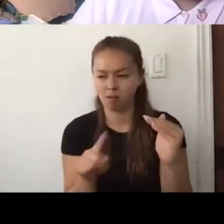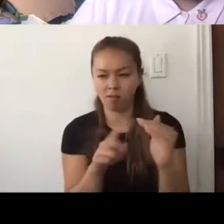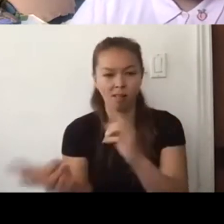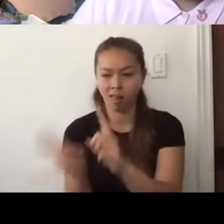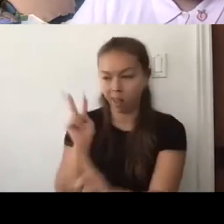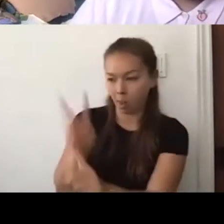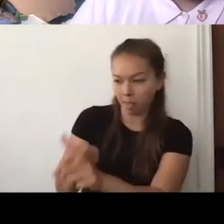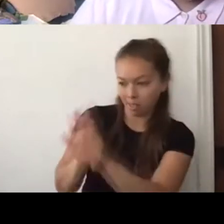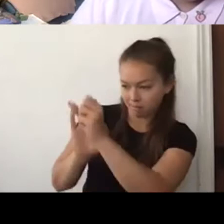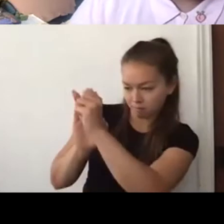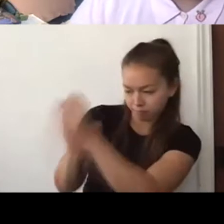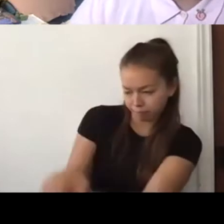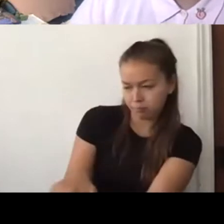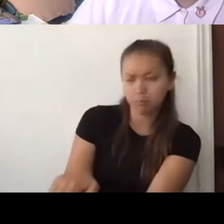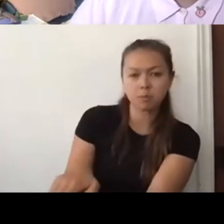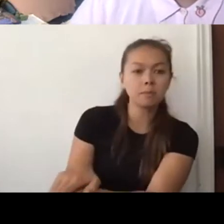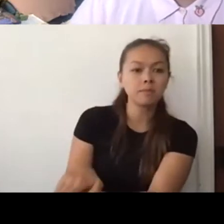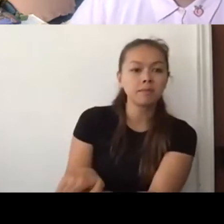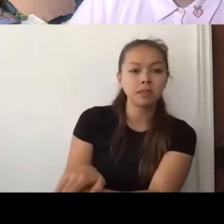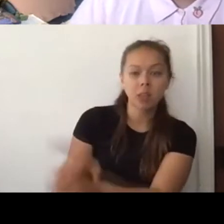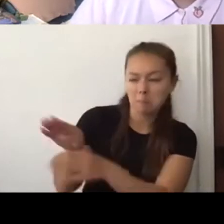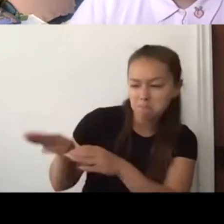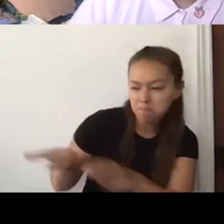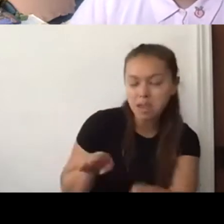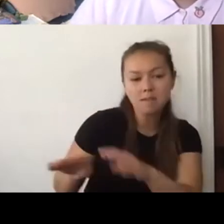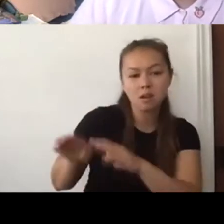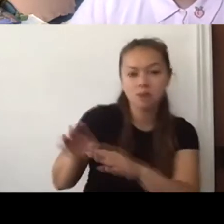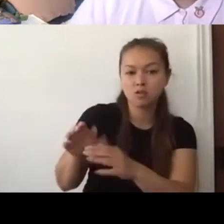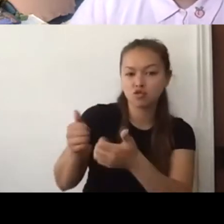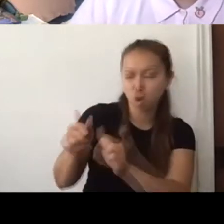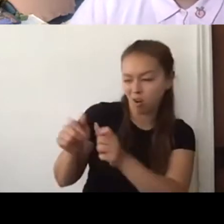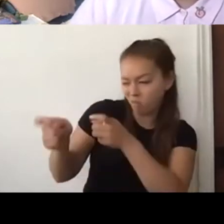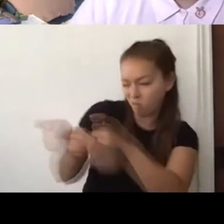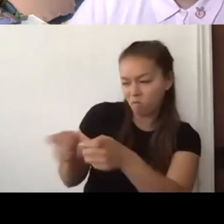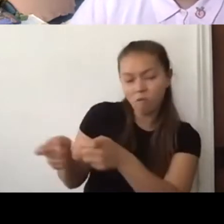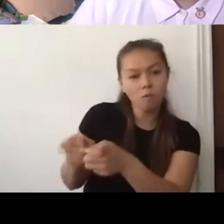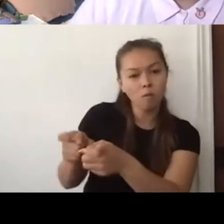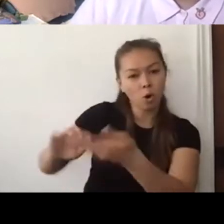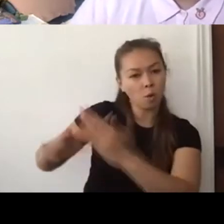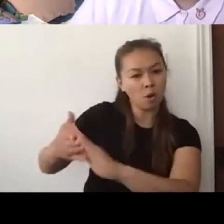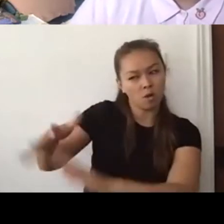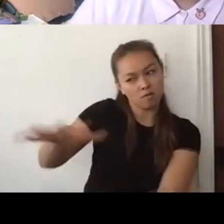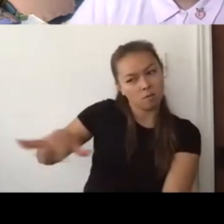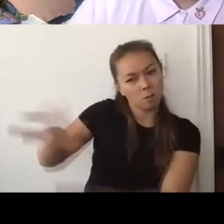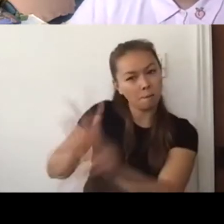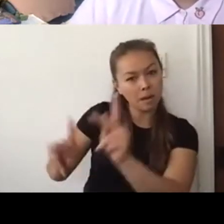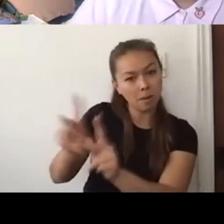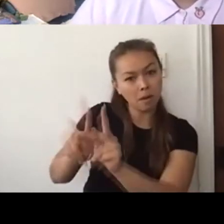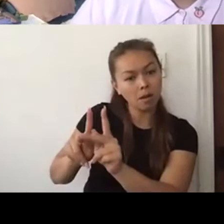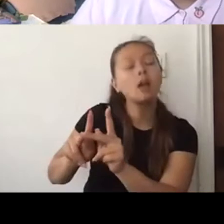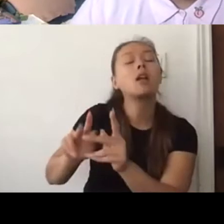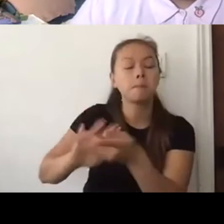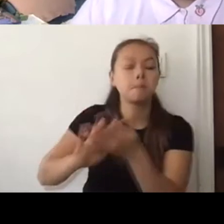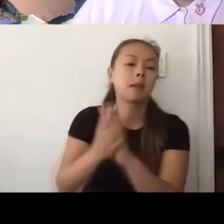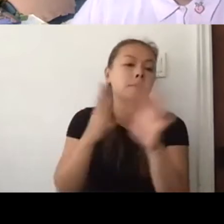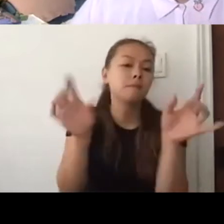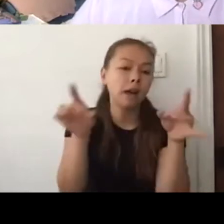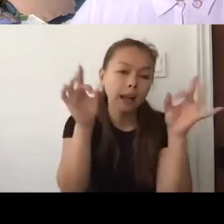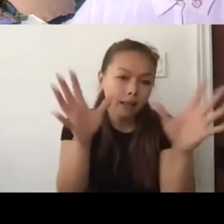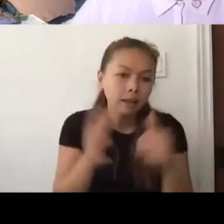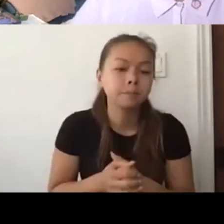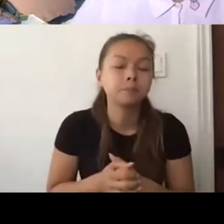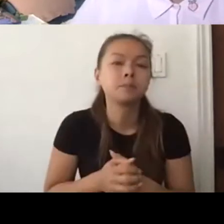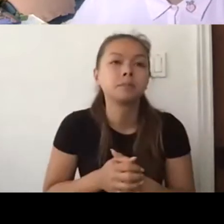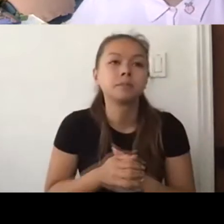it becomes violent. And so I think that, so for example, I don't know if this is a bit too off topic, but